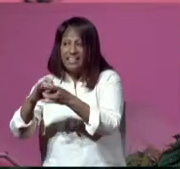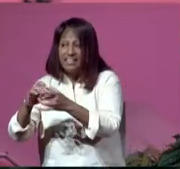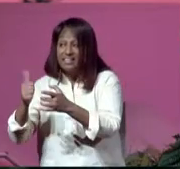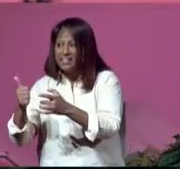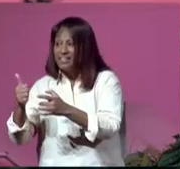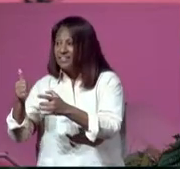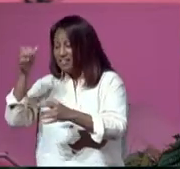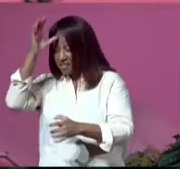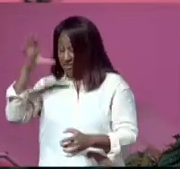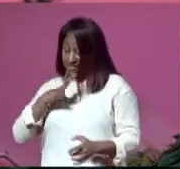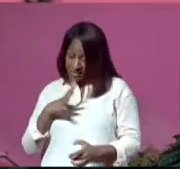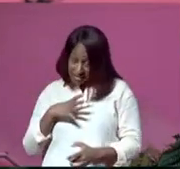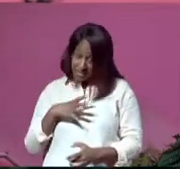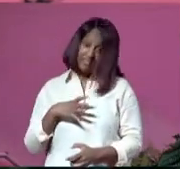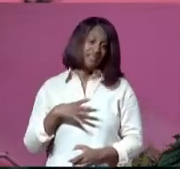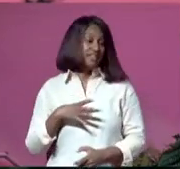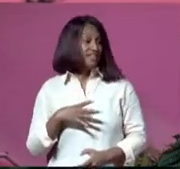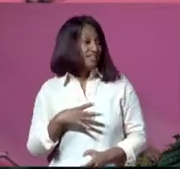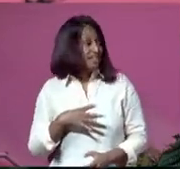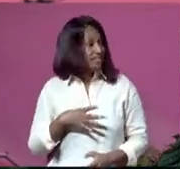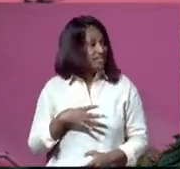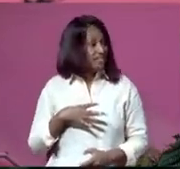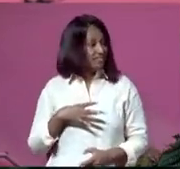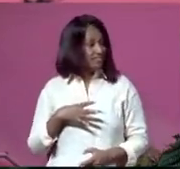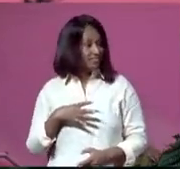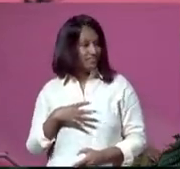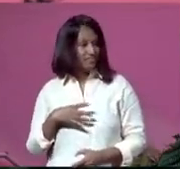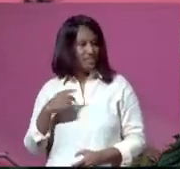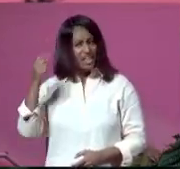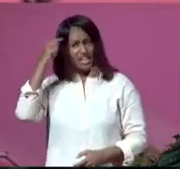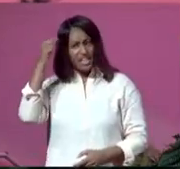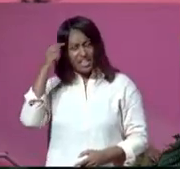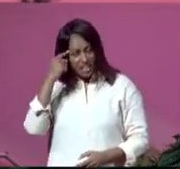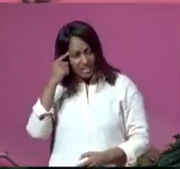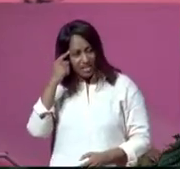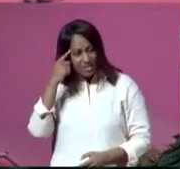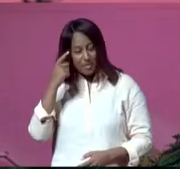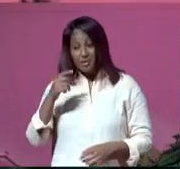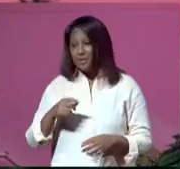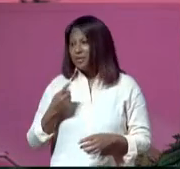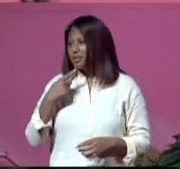Because she thought her authenticity was in attachments.